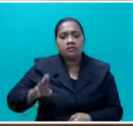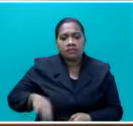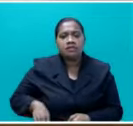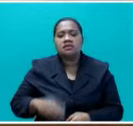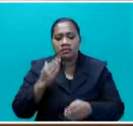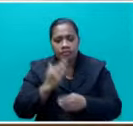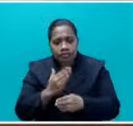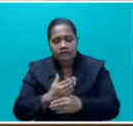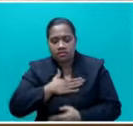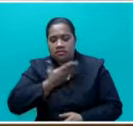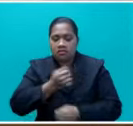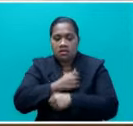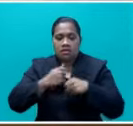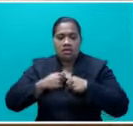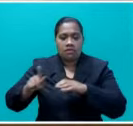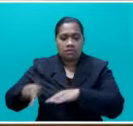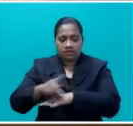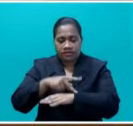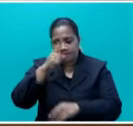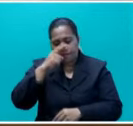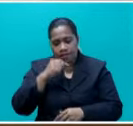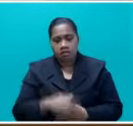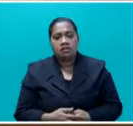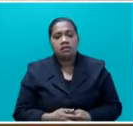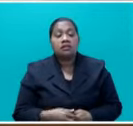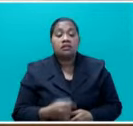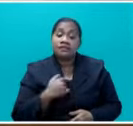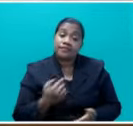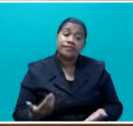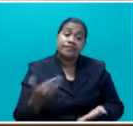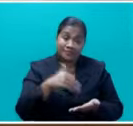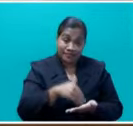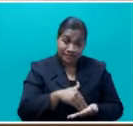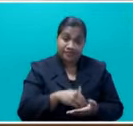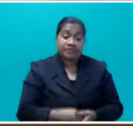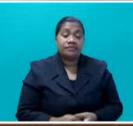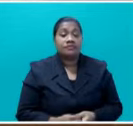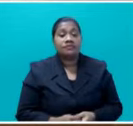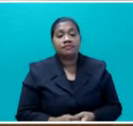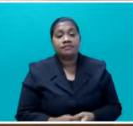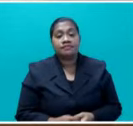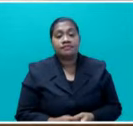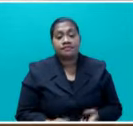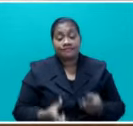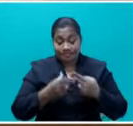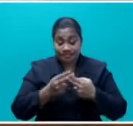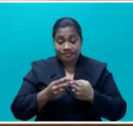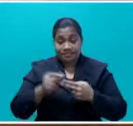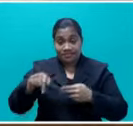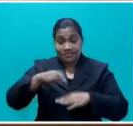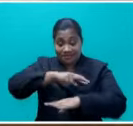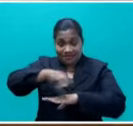of our Pacific people. I will also add, Mr. Speaker, here that within the regional architecture, we see the role